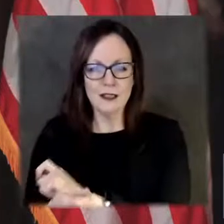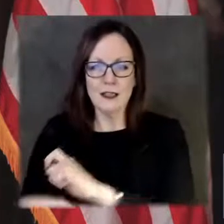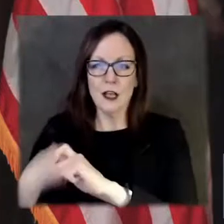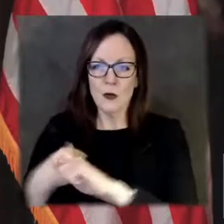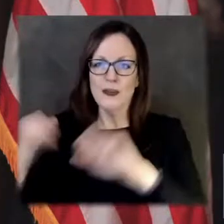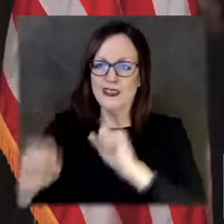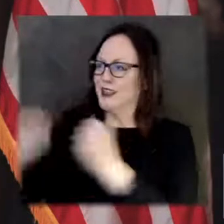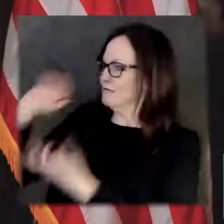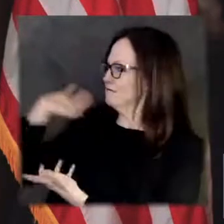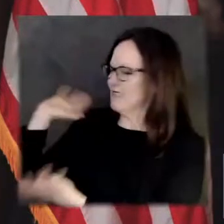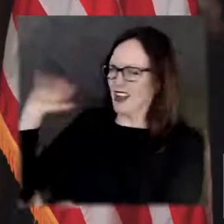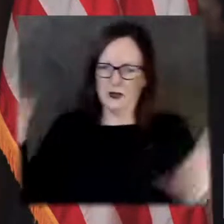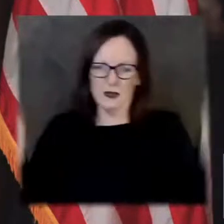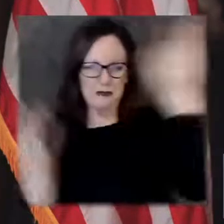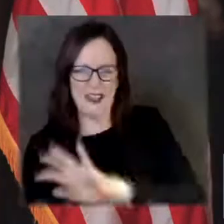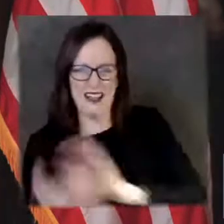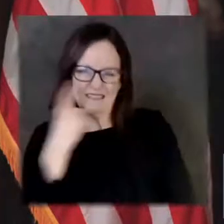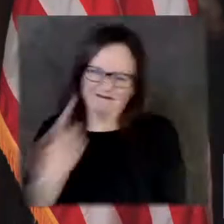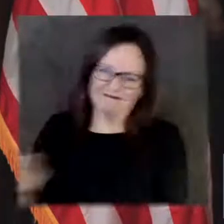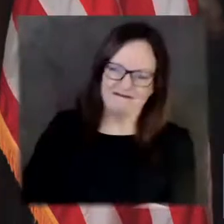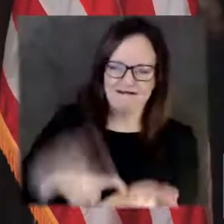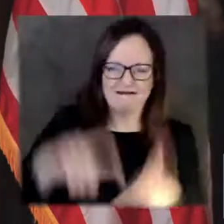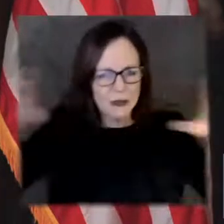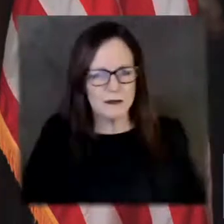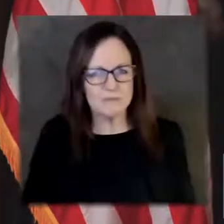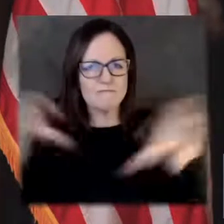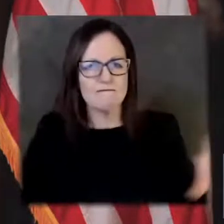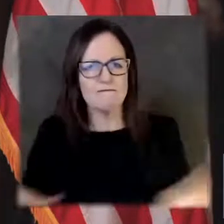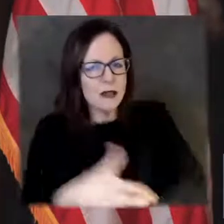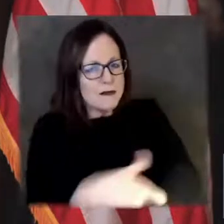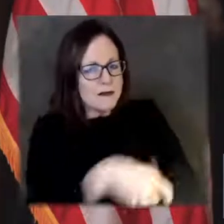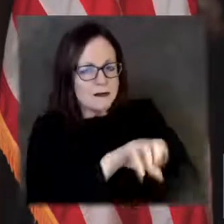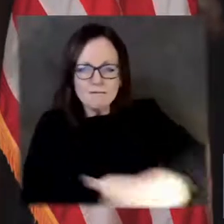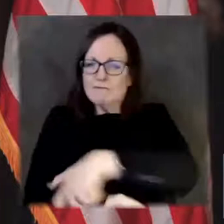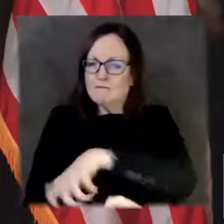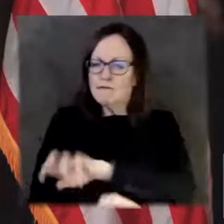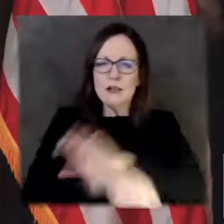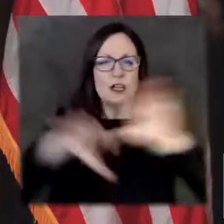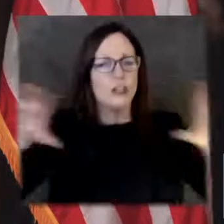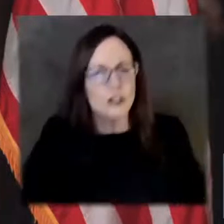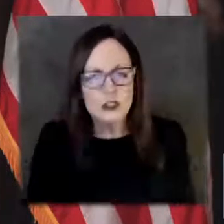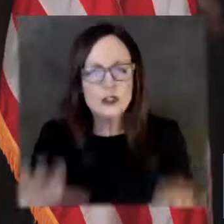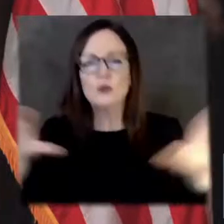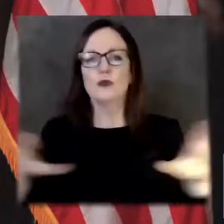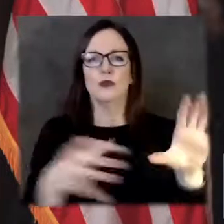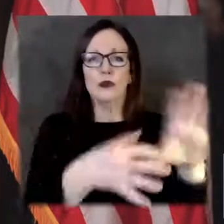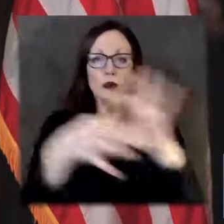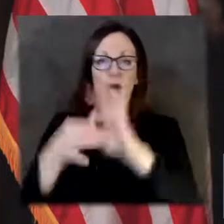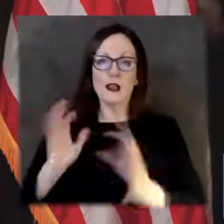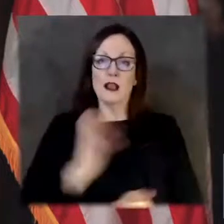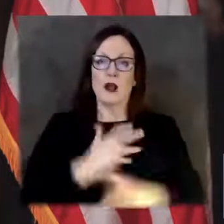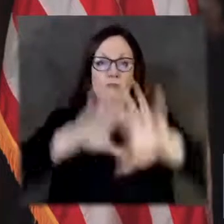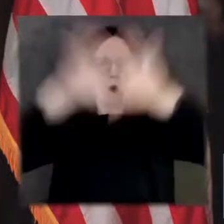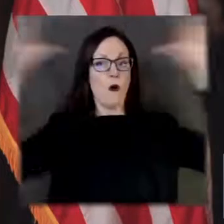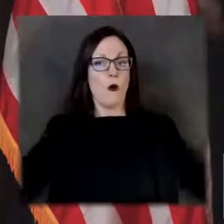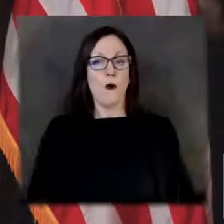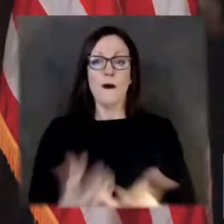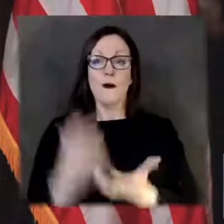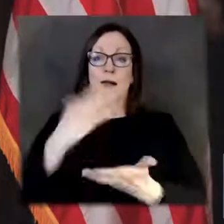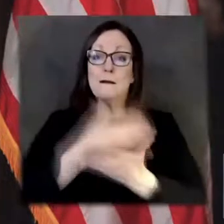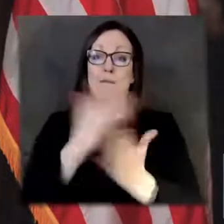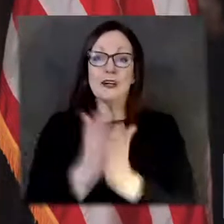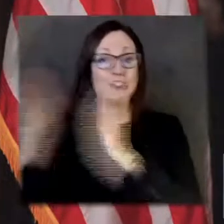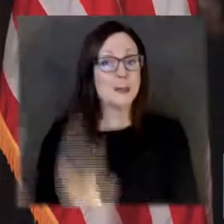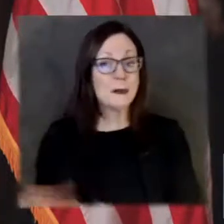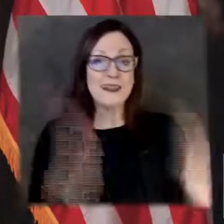before this pandemic hit. I believe we can pass a budget that will finally realize the future we dreamed. I